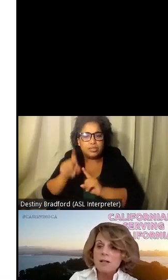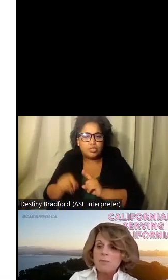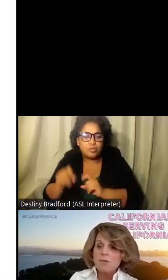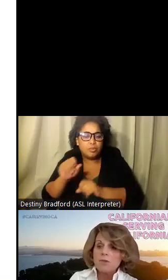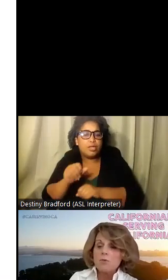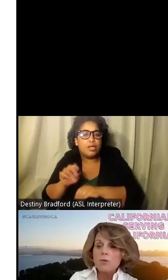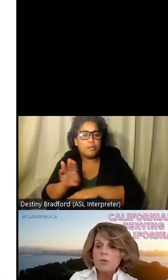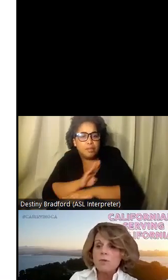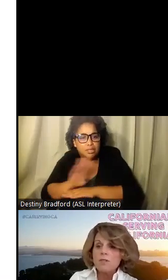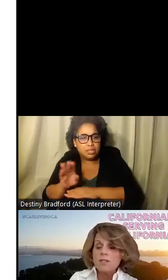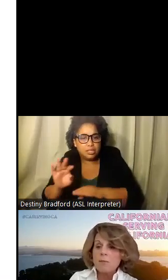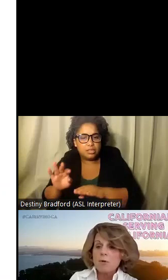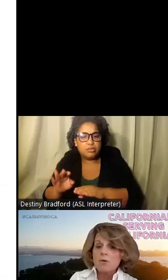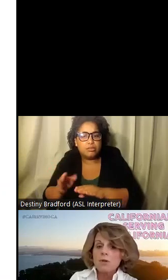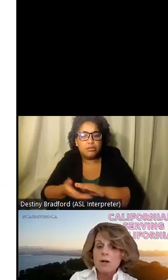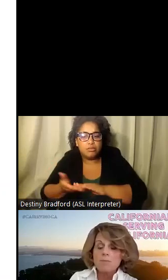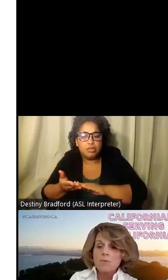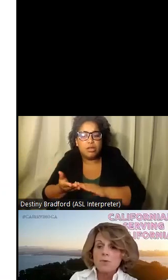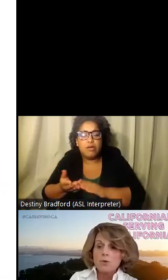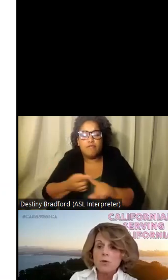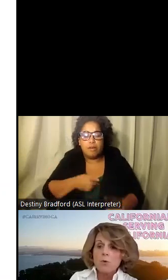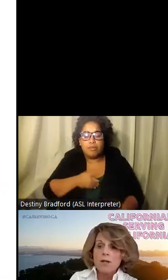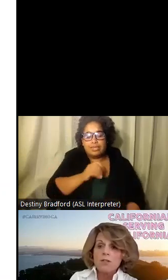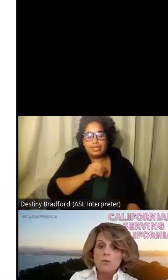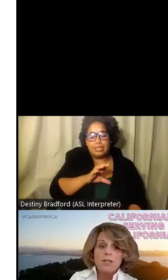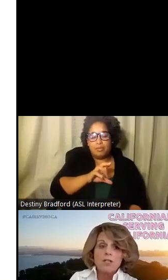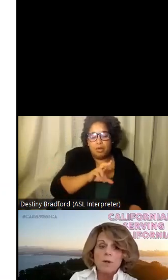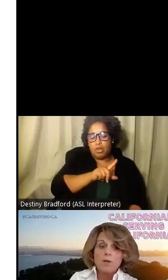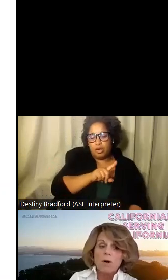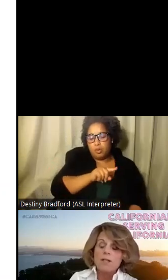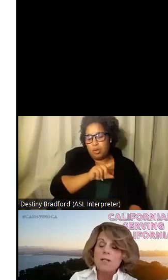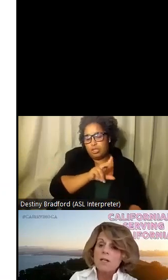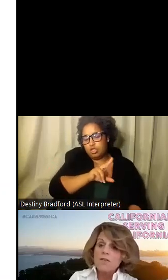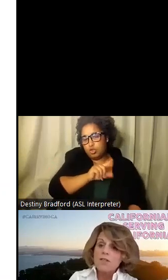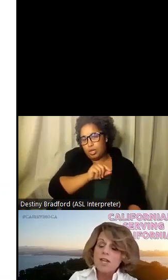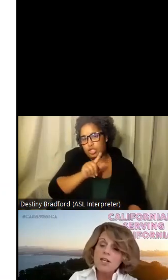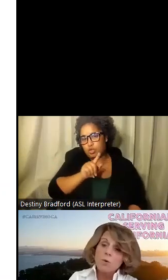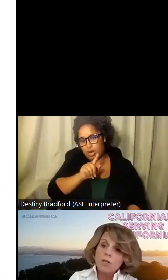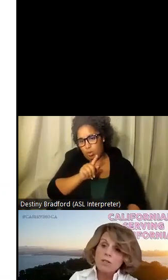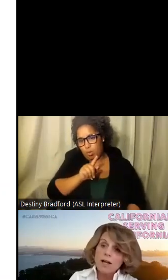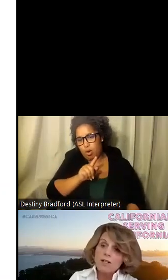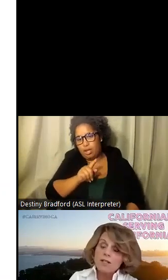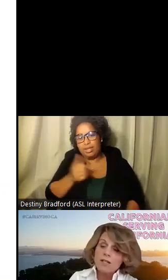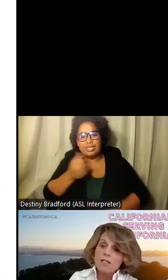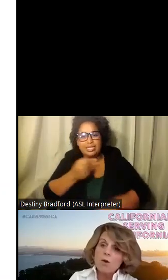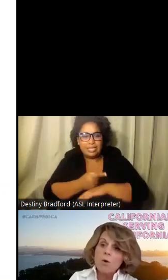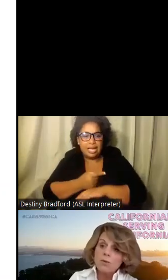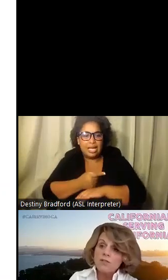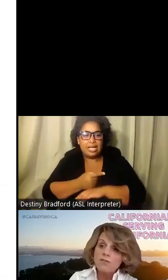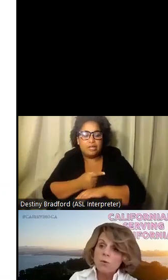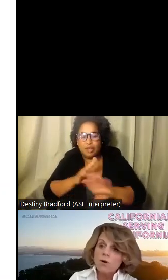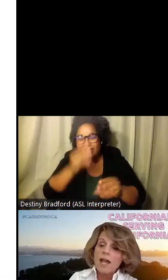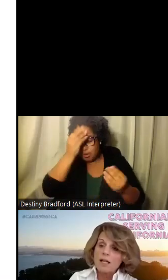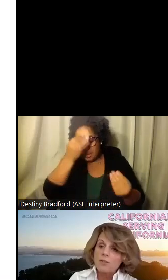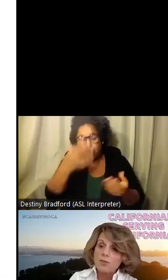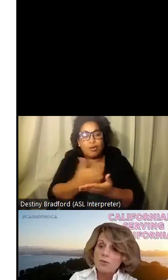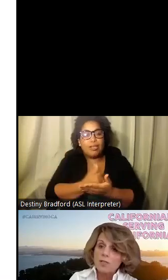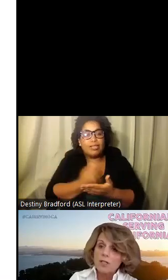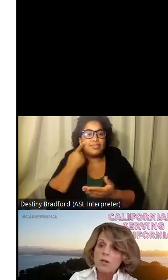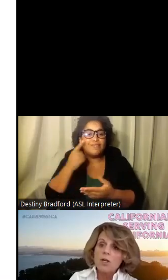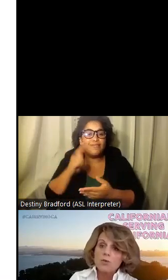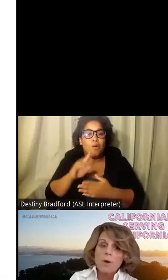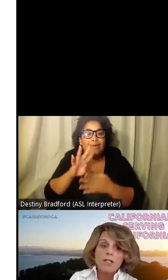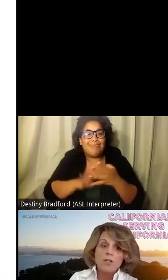business through December 31, 2021. The data we're collecting is only for